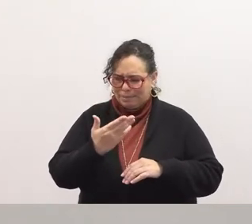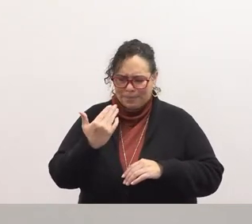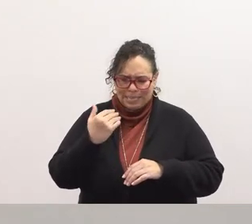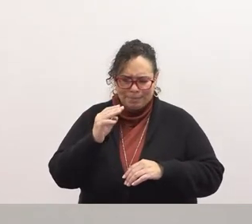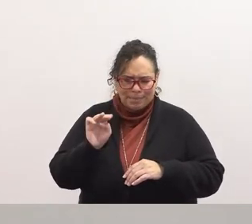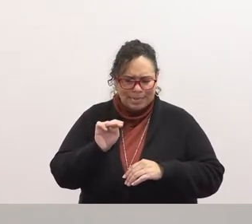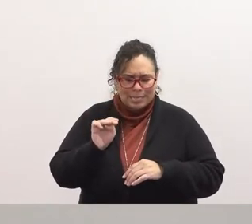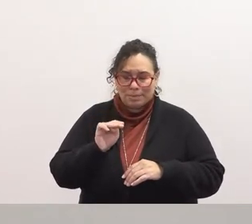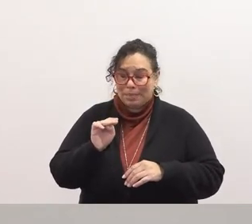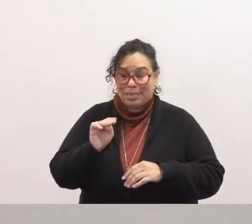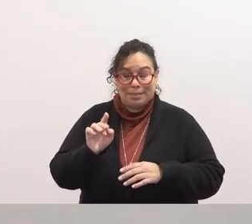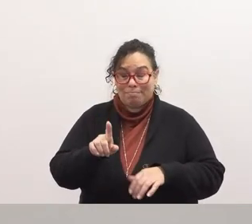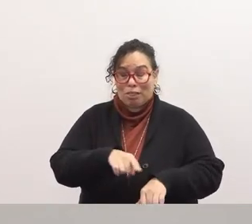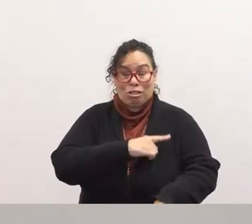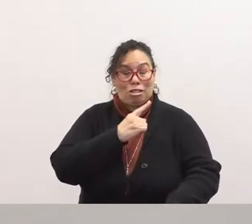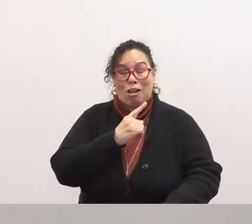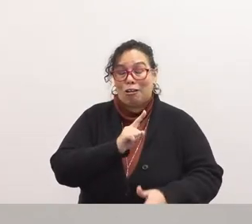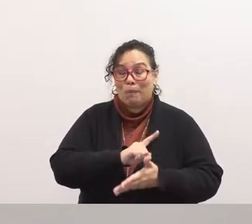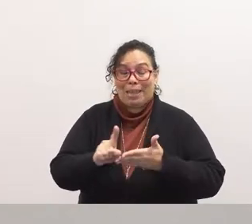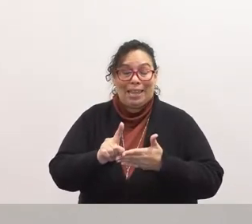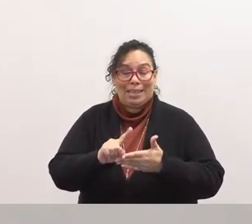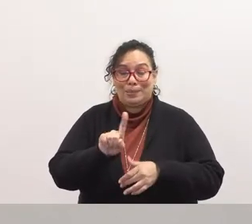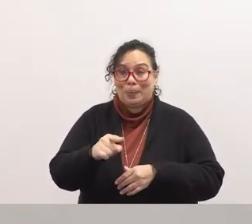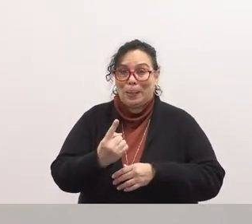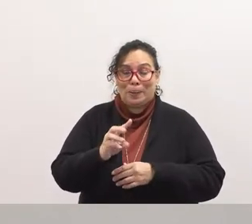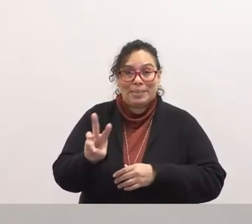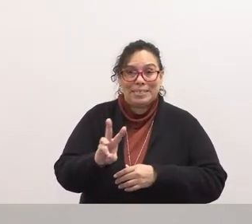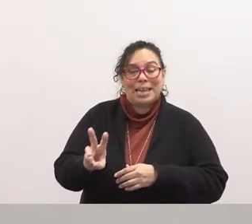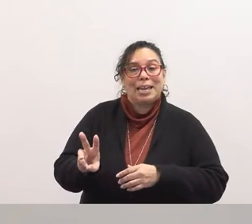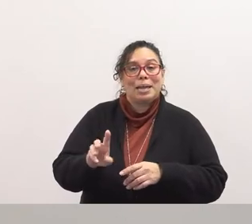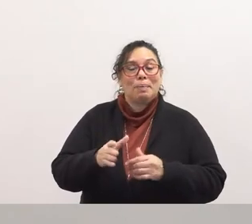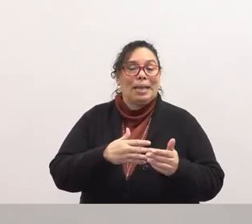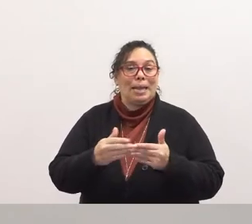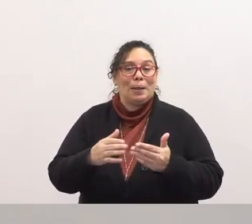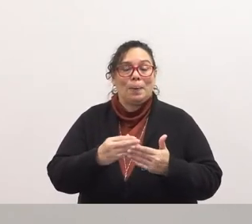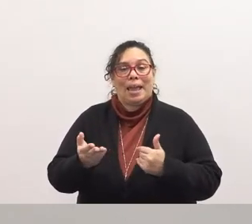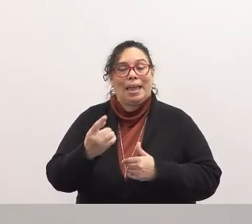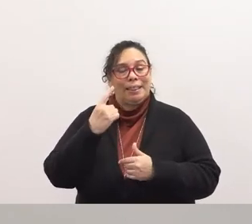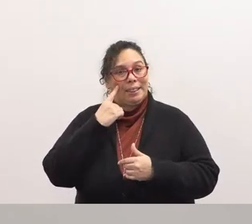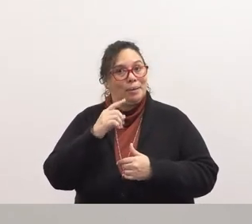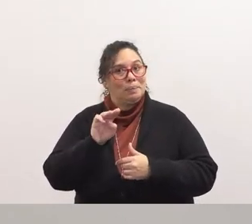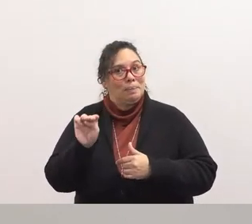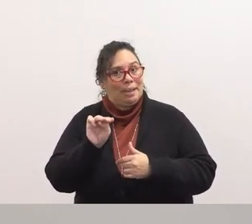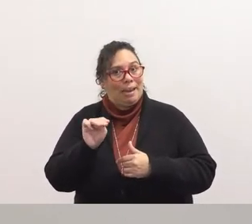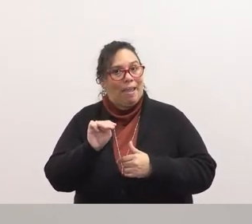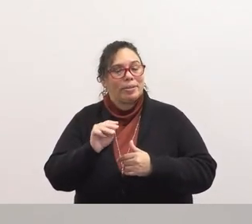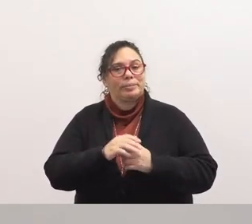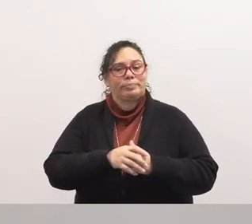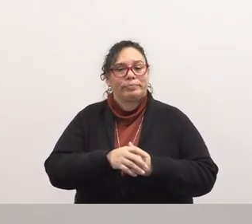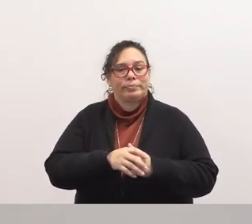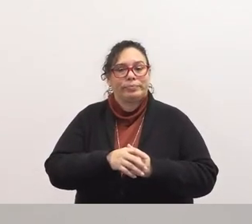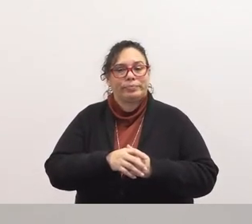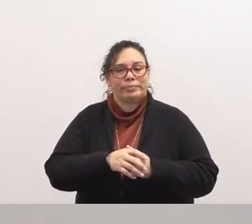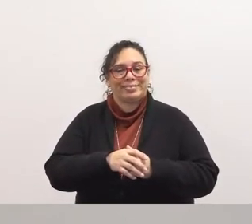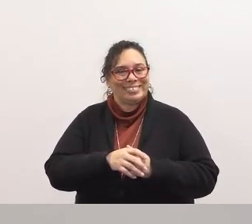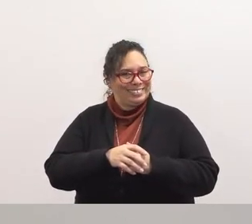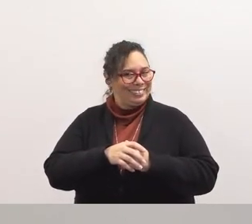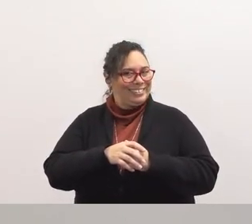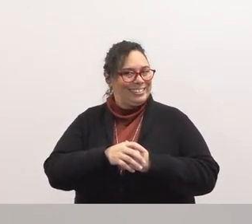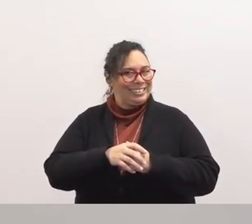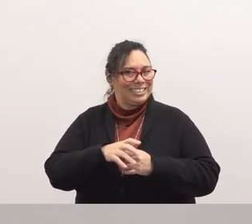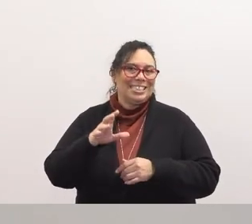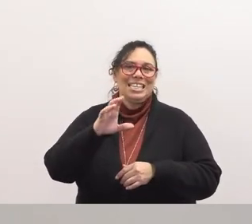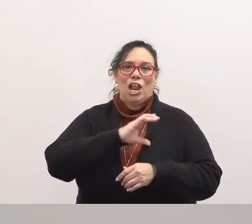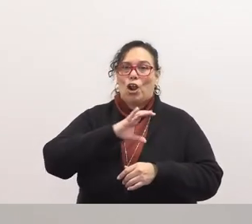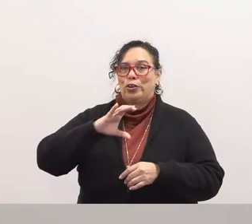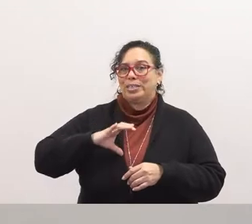It's been a long week already, and it's Wednesday. Anyhow, so Monday, I believe it was, Congressman Robert Garcia